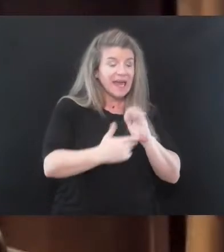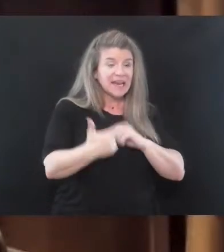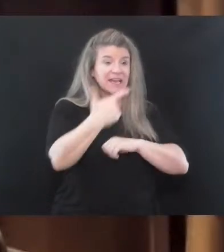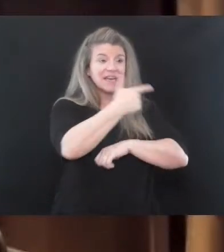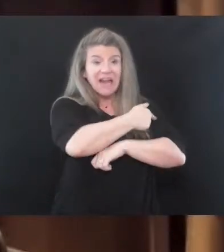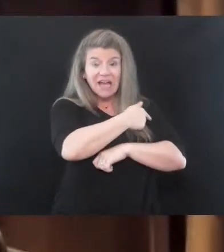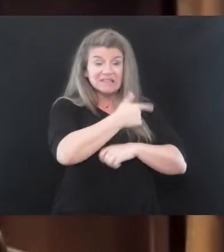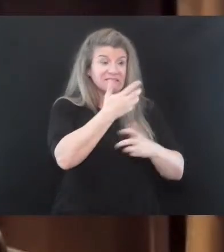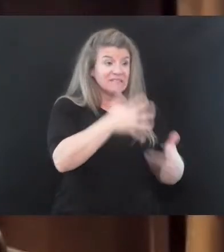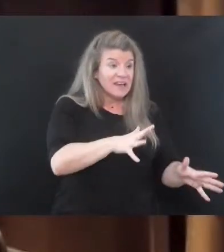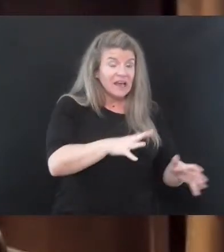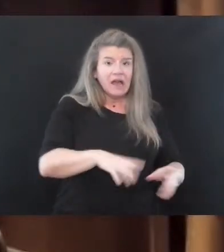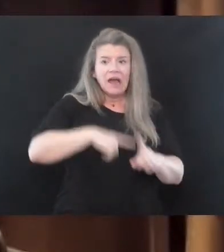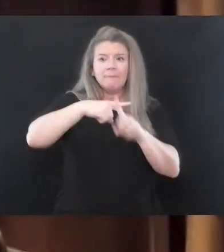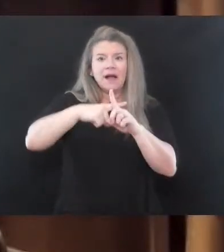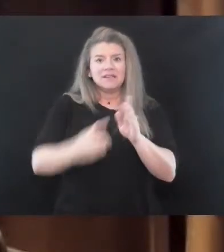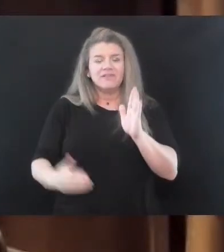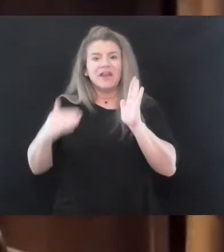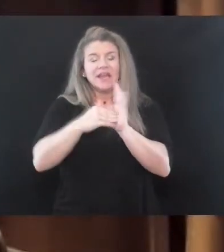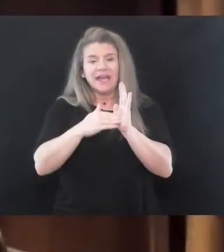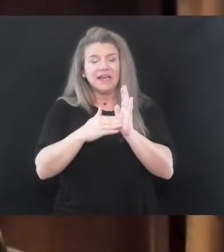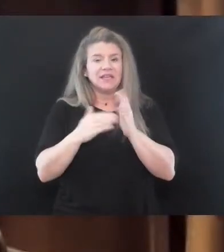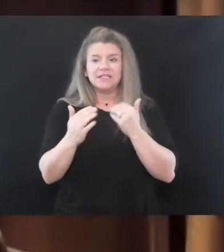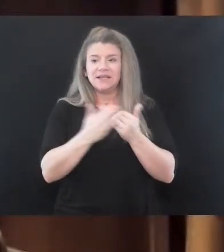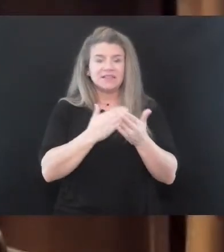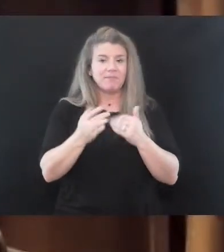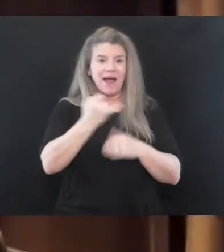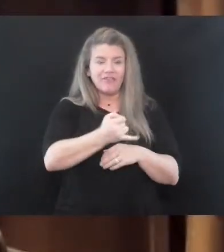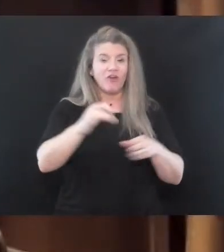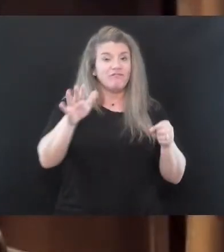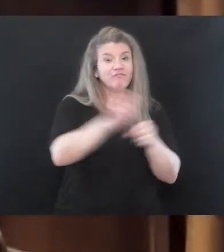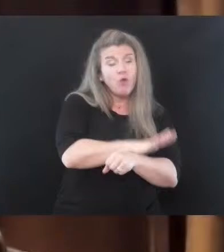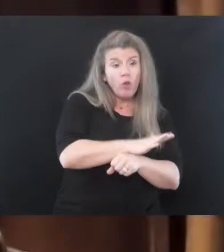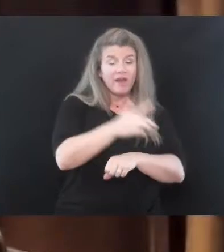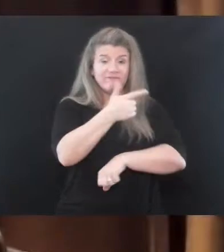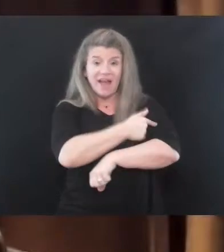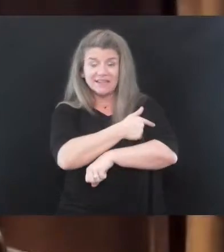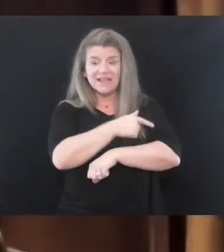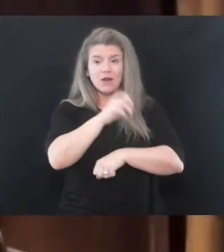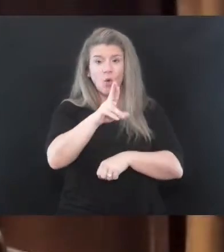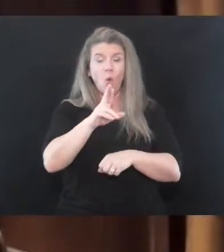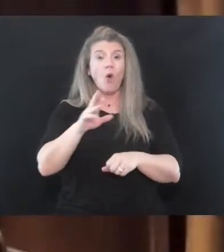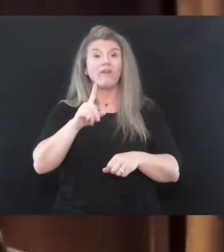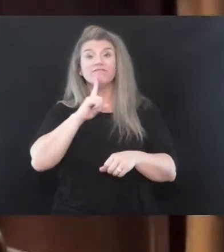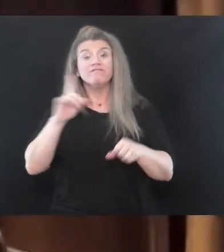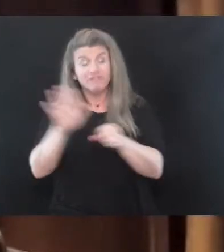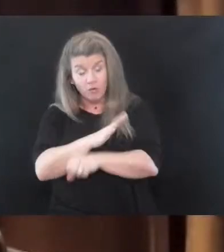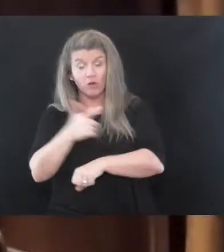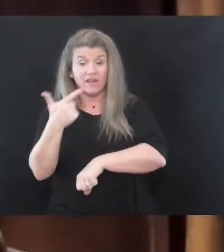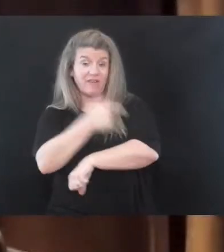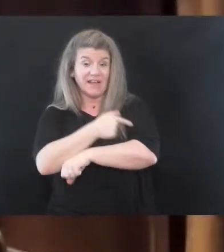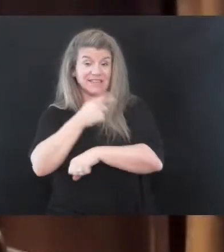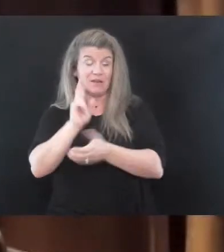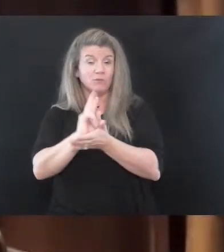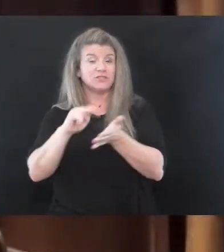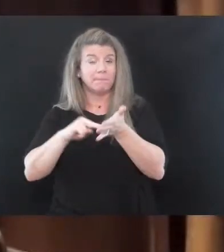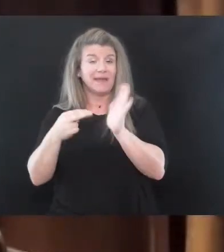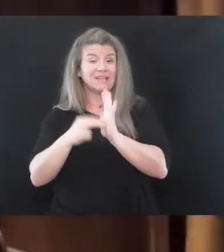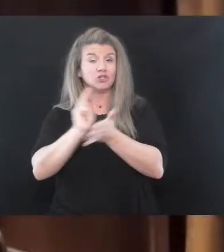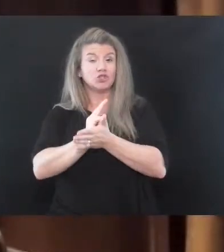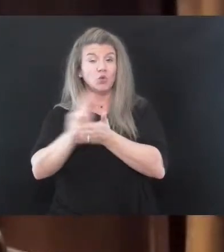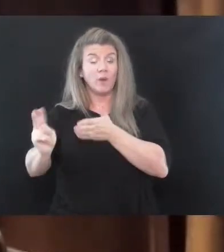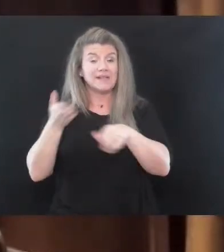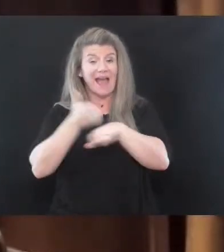positive for COVID-19, despite being fully vaccinated and being the 2 weeks after the final vaccine. And